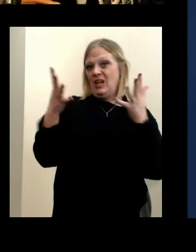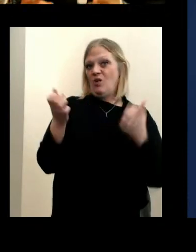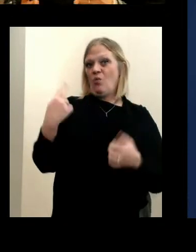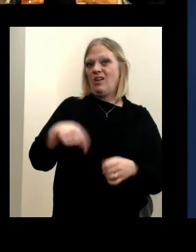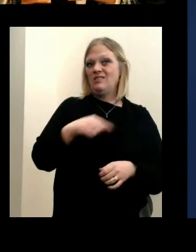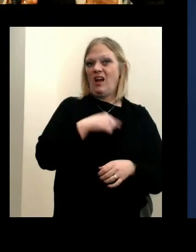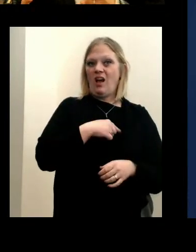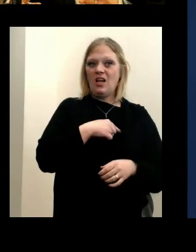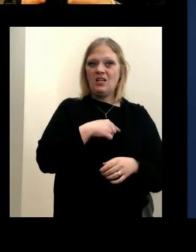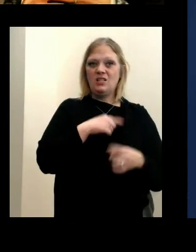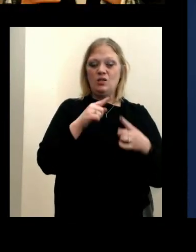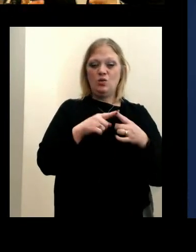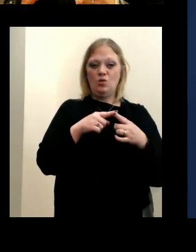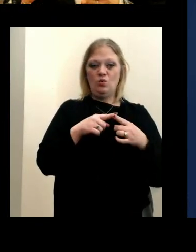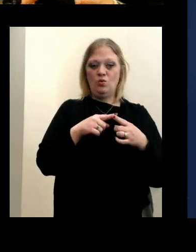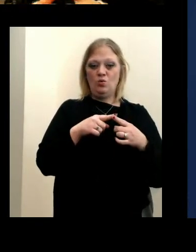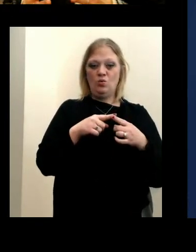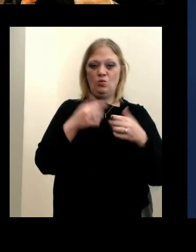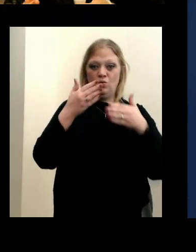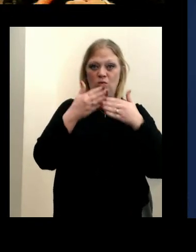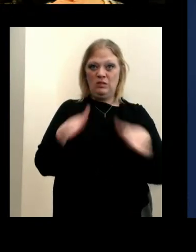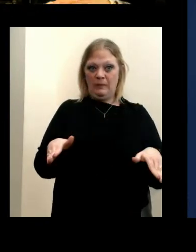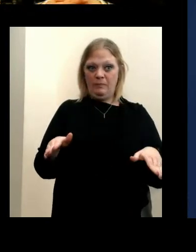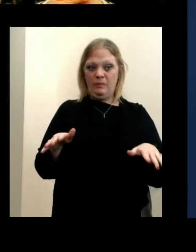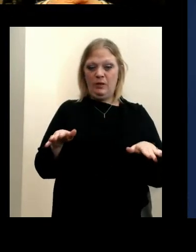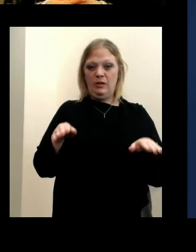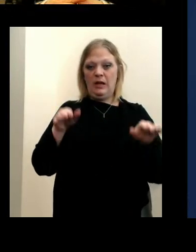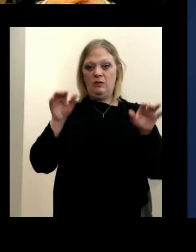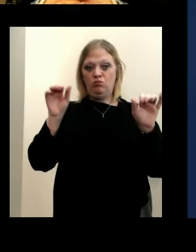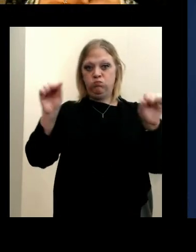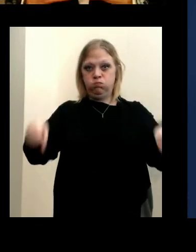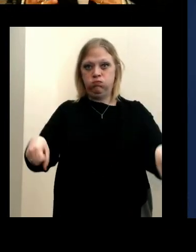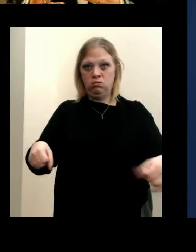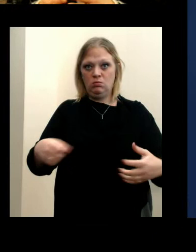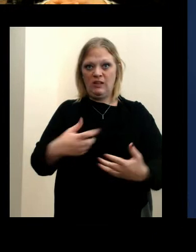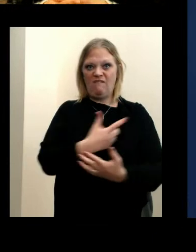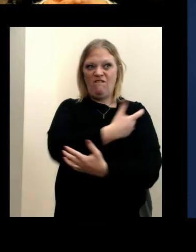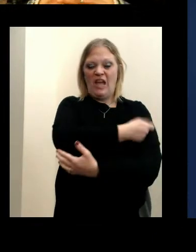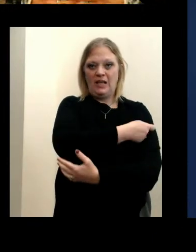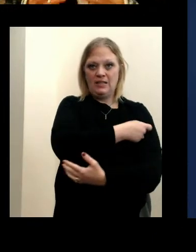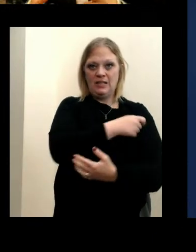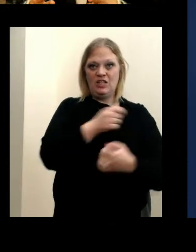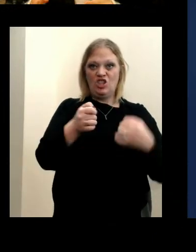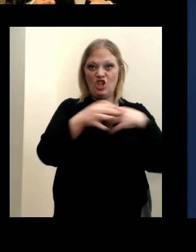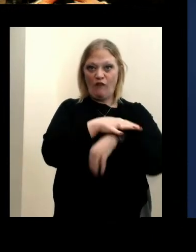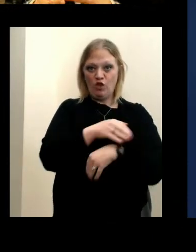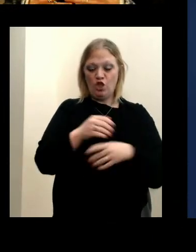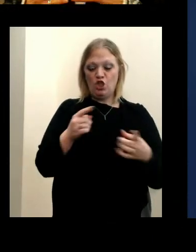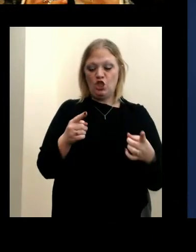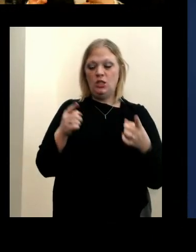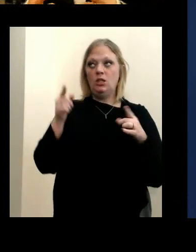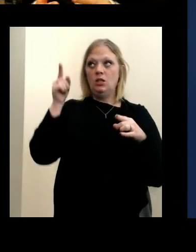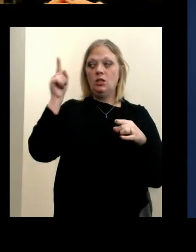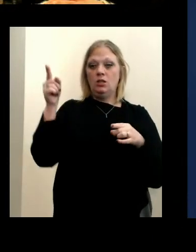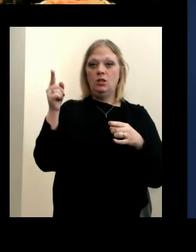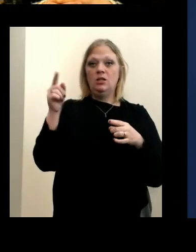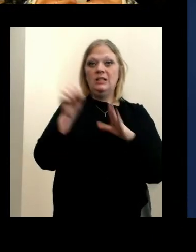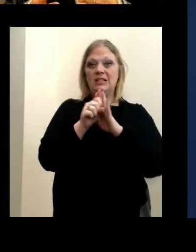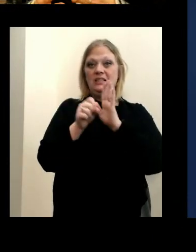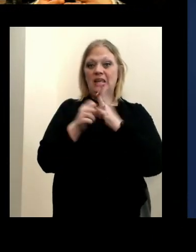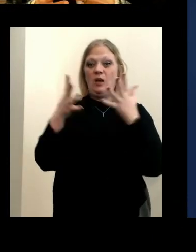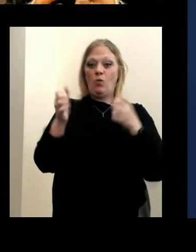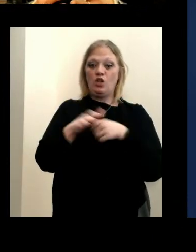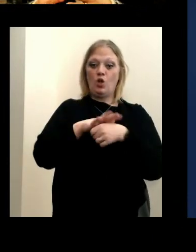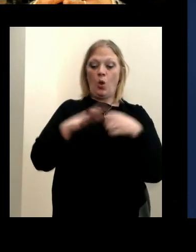to divide and conquer with vaccination coverage in Erie County is that the state wants local health departments, so counties,